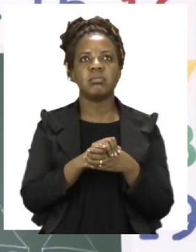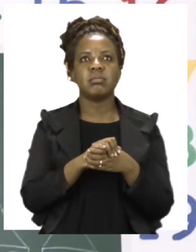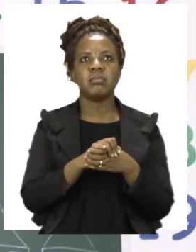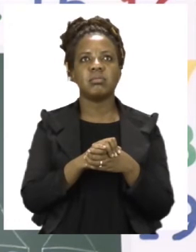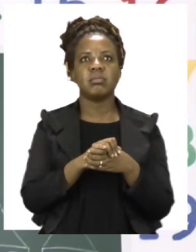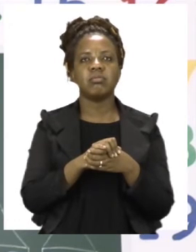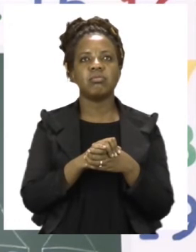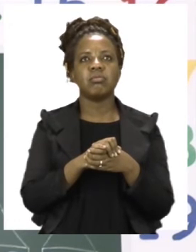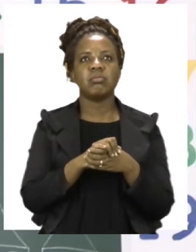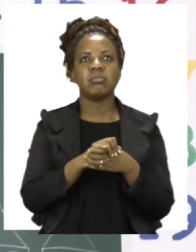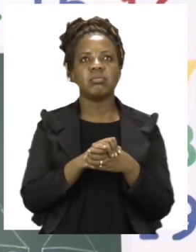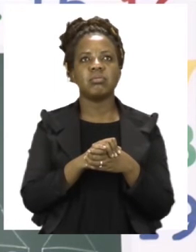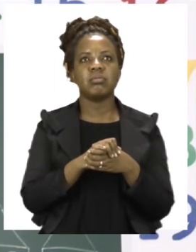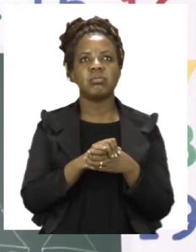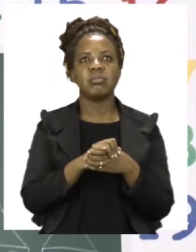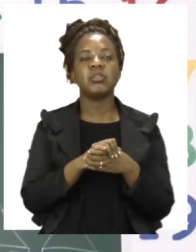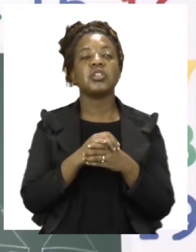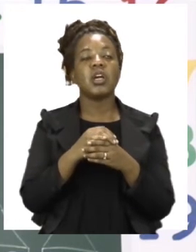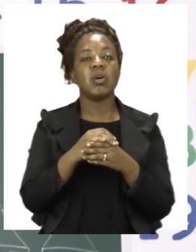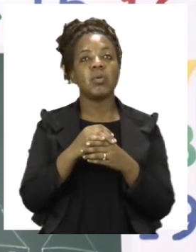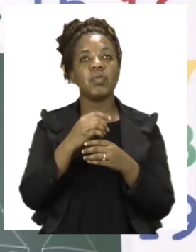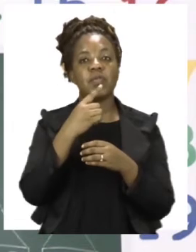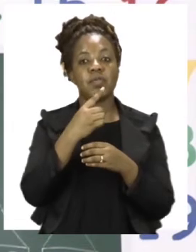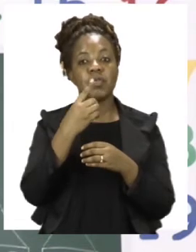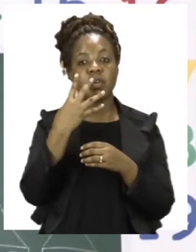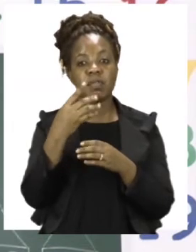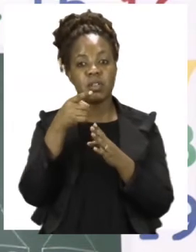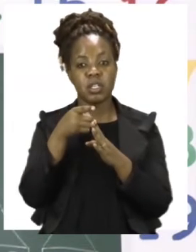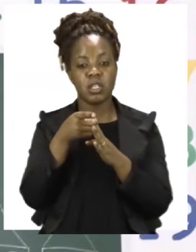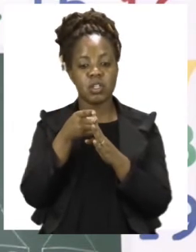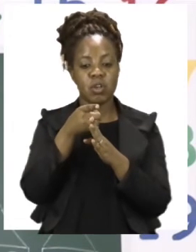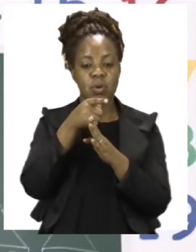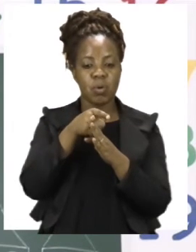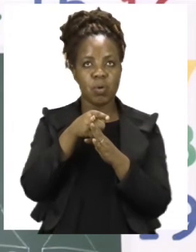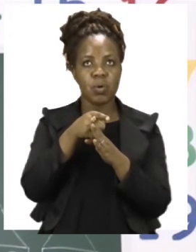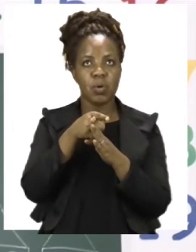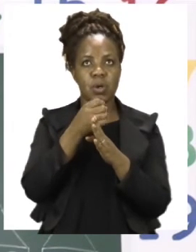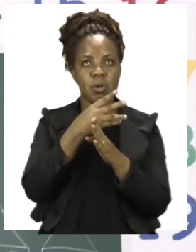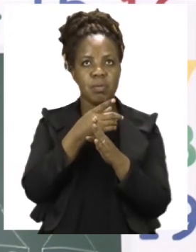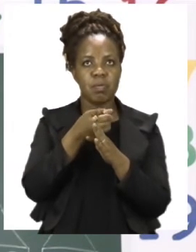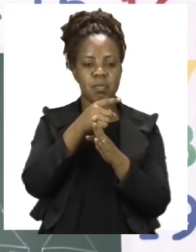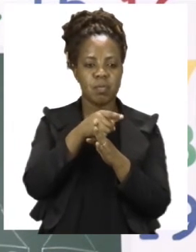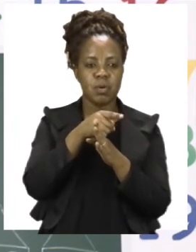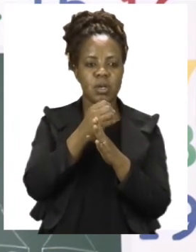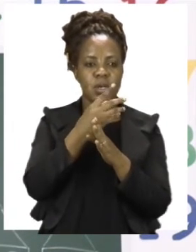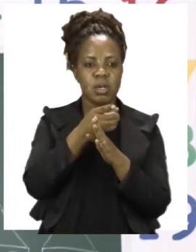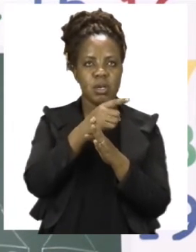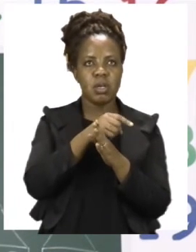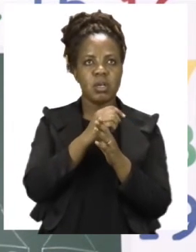to count backwards 3 numbers. So 15 is already there. Then we